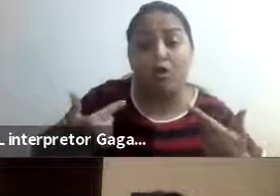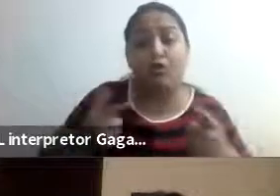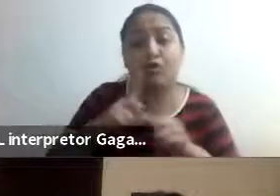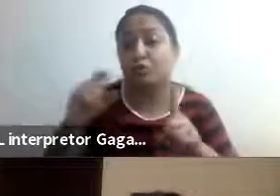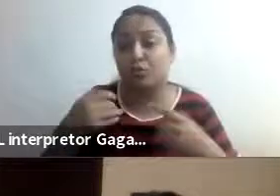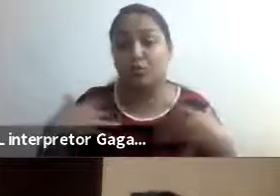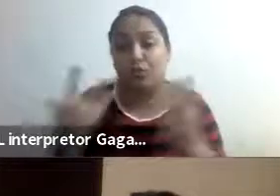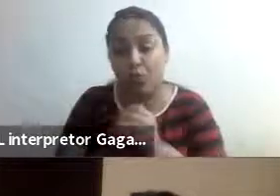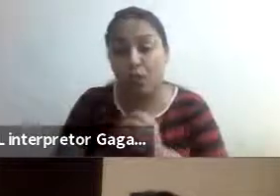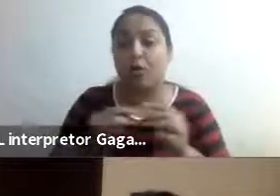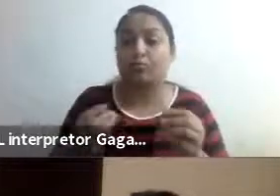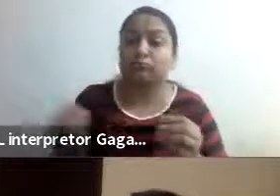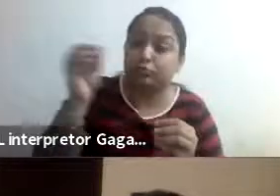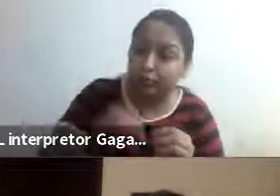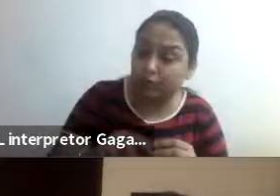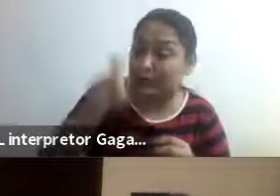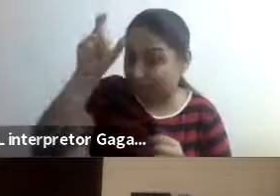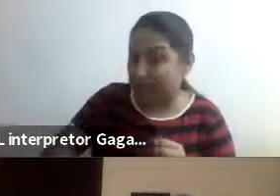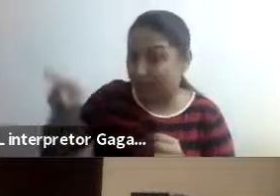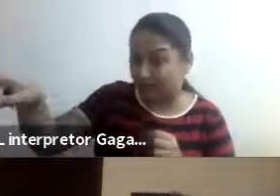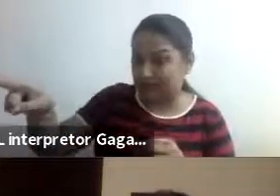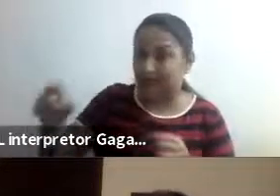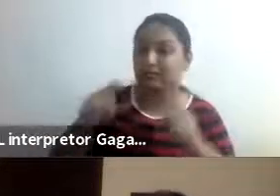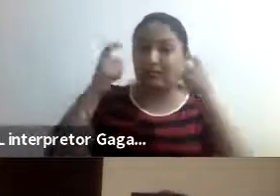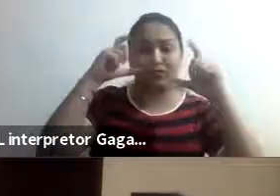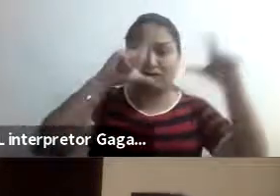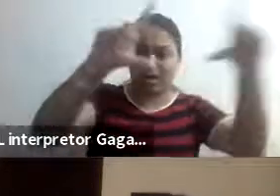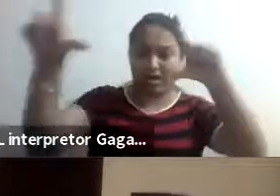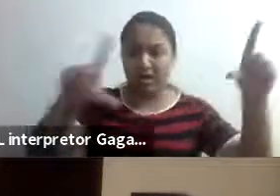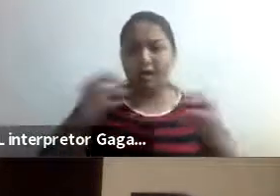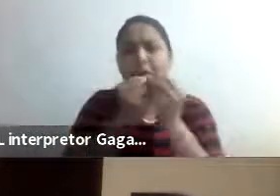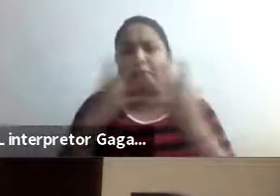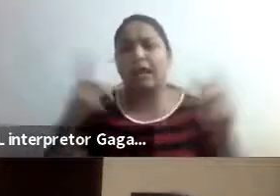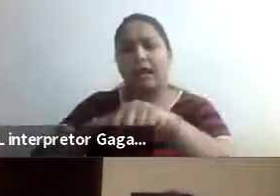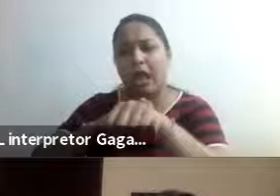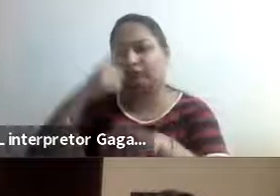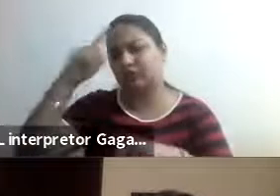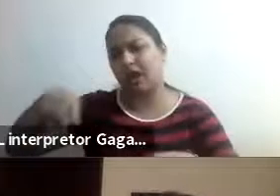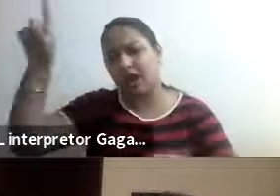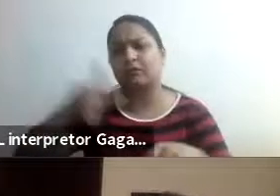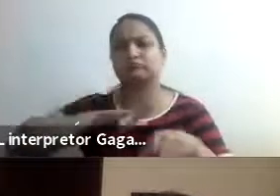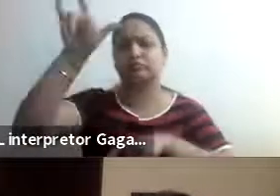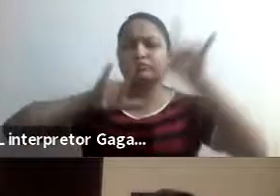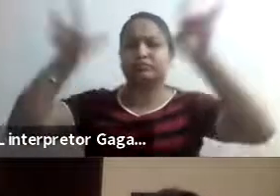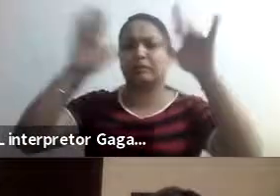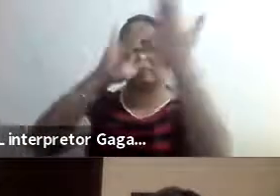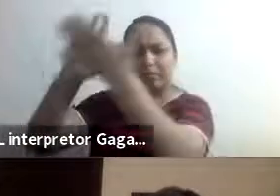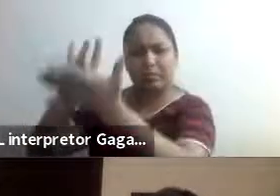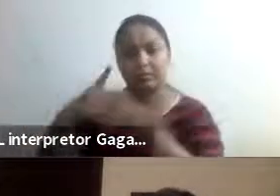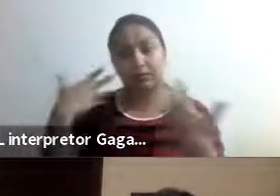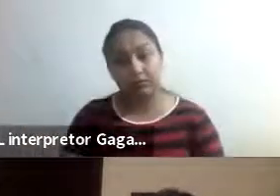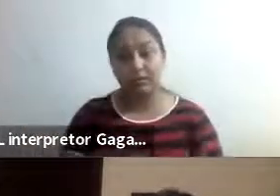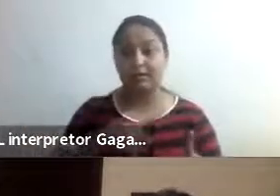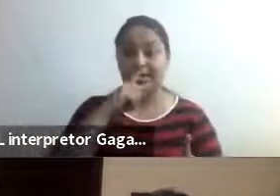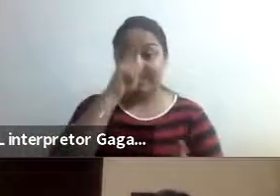forward an exhibition on an artist whose work has been exhibited so many times, not just in India, but abroad? When we visited Bhuribai, she